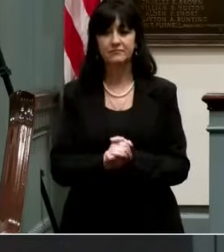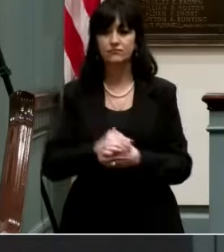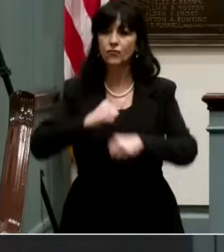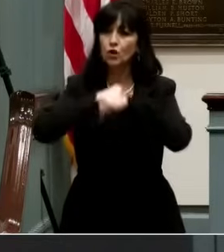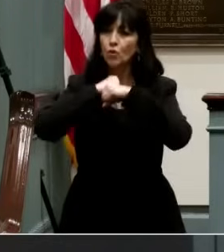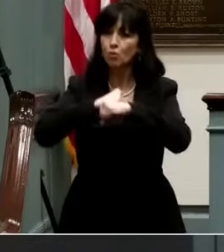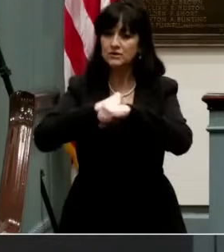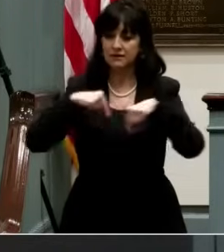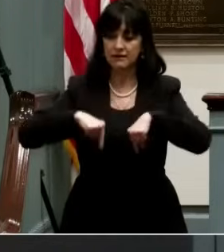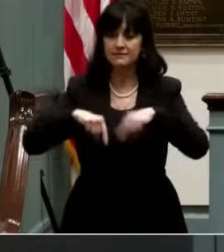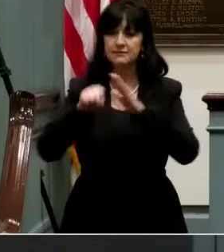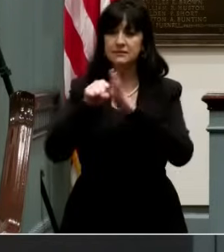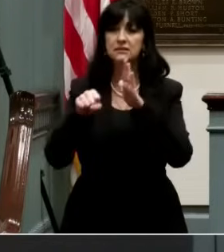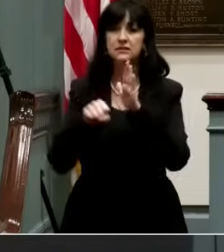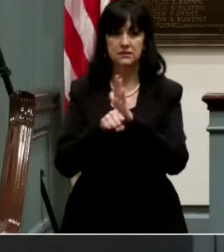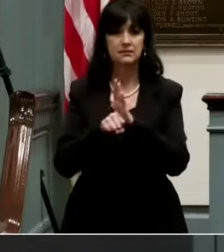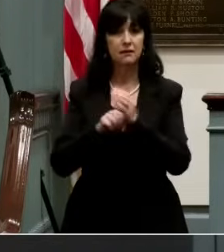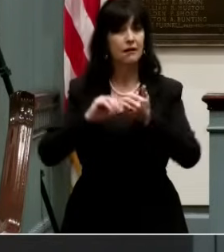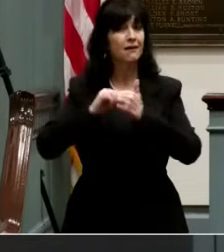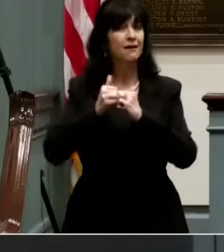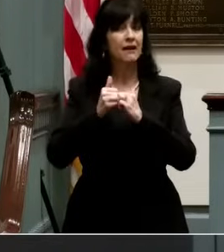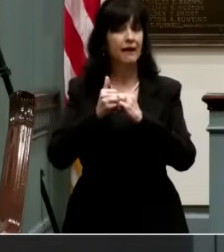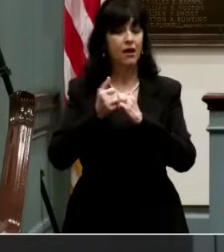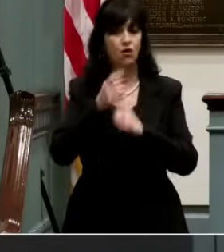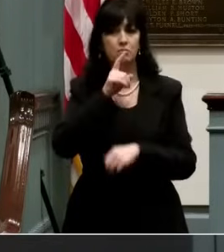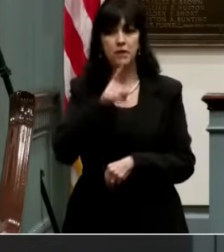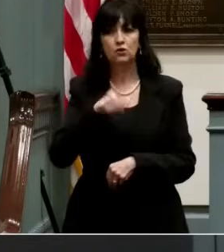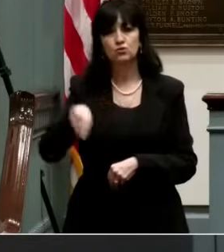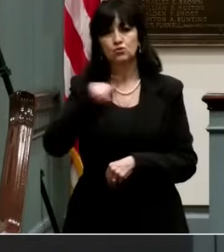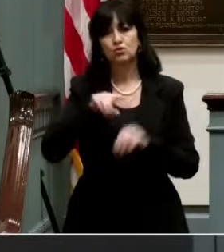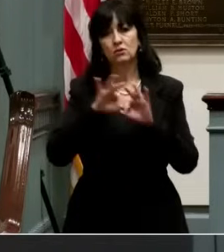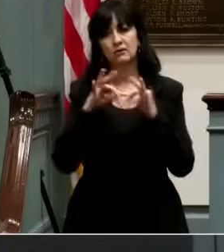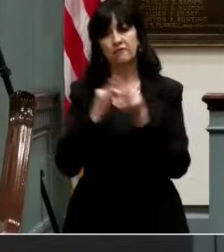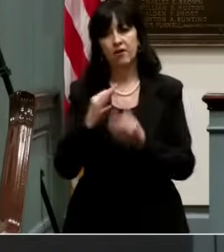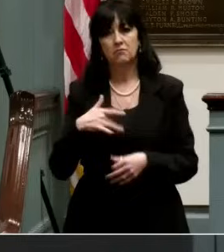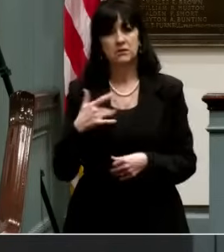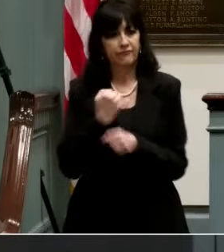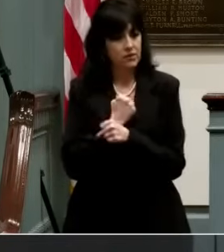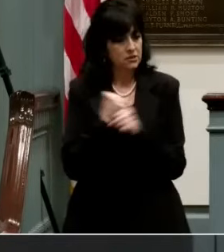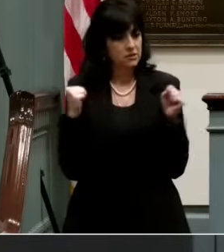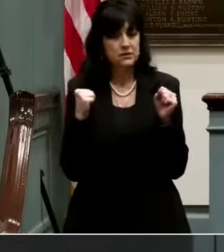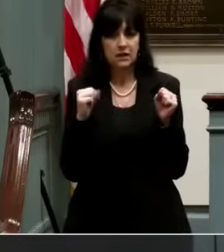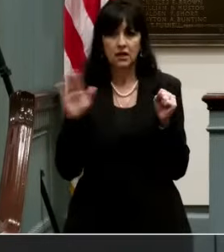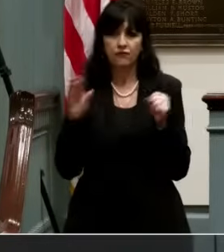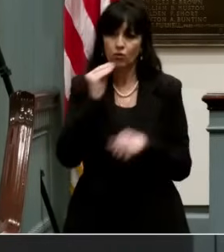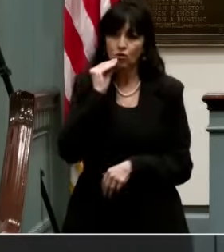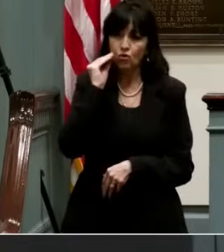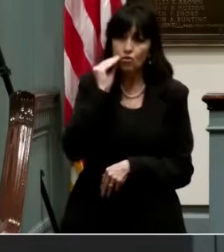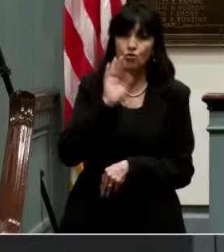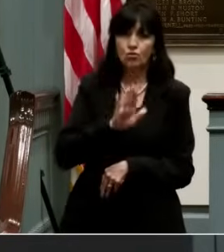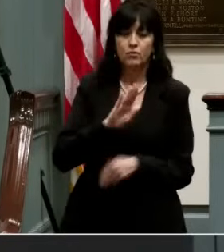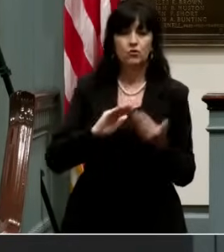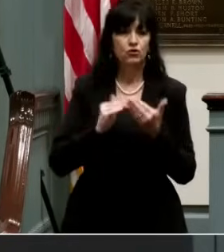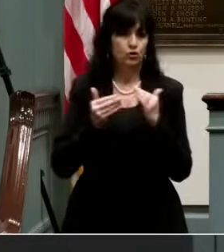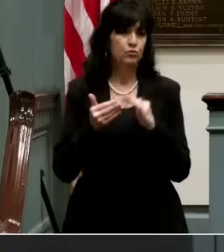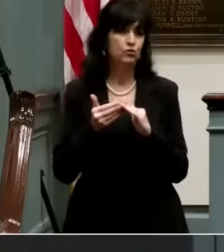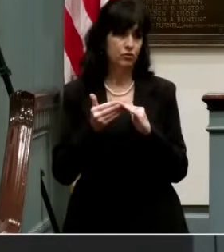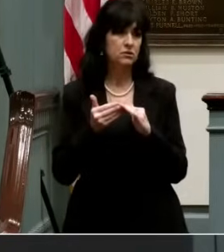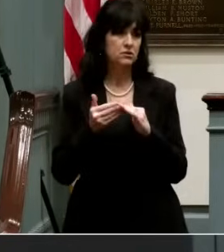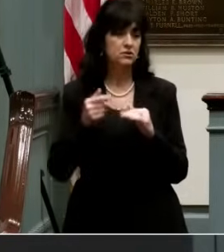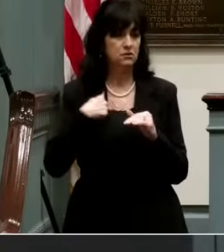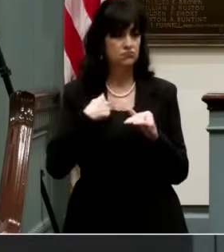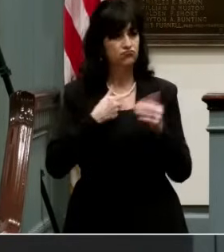Protecting our state also means making sure Delaware families feel safe in their homes and communities. And we're working